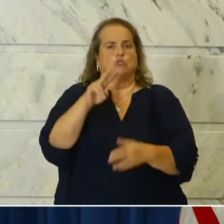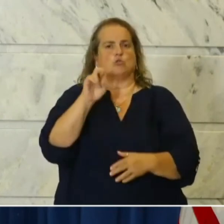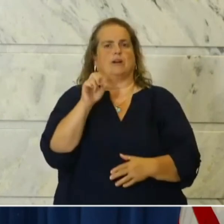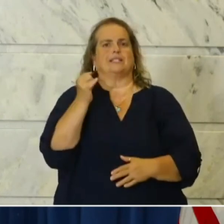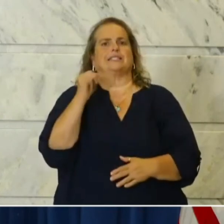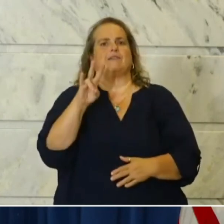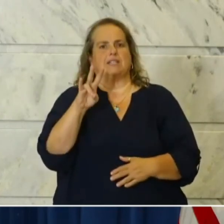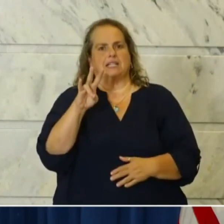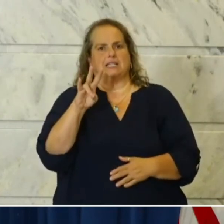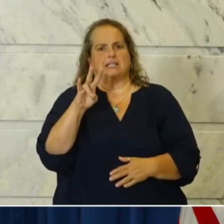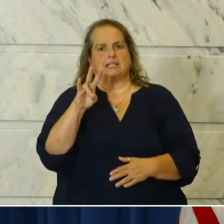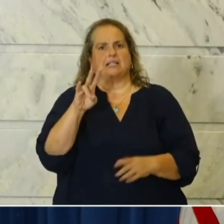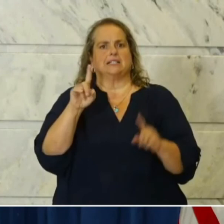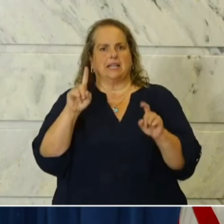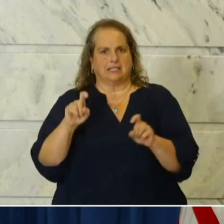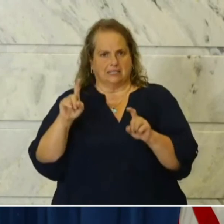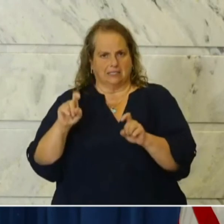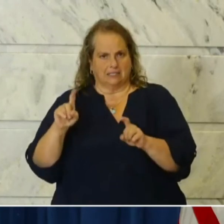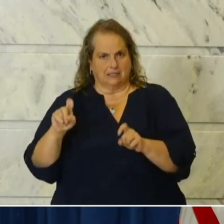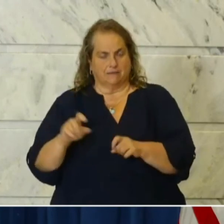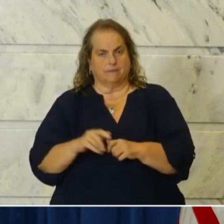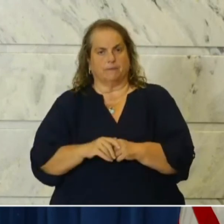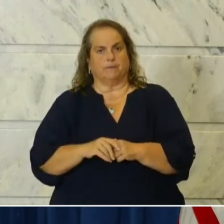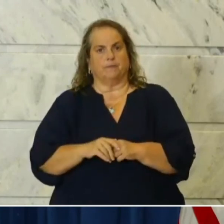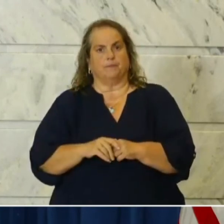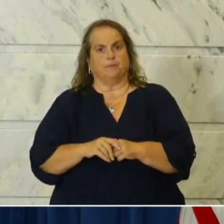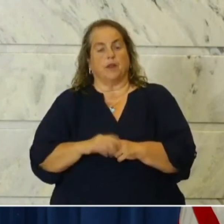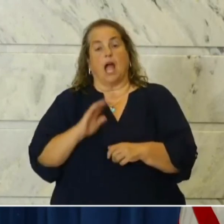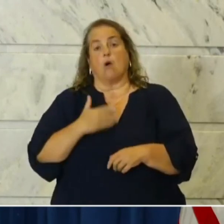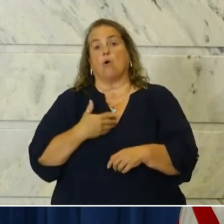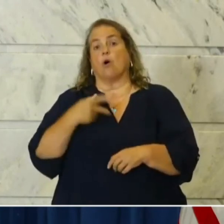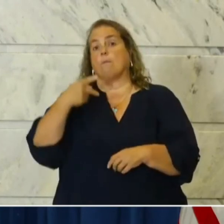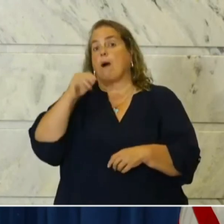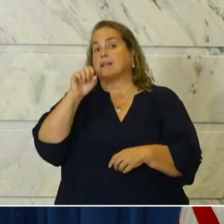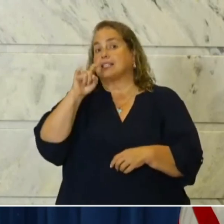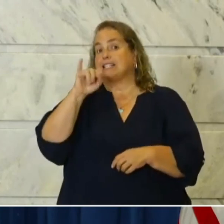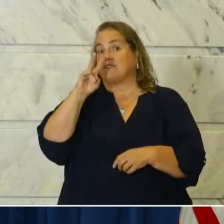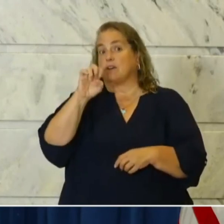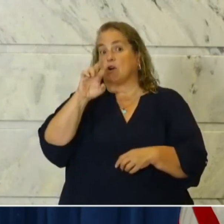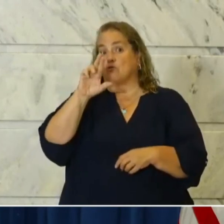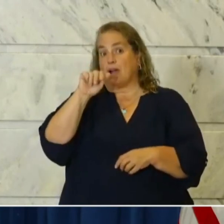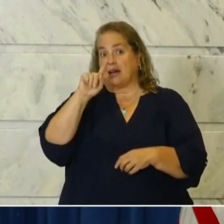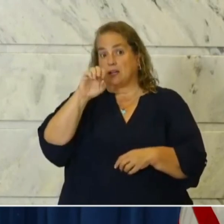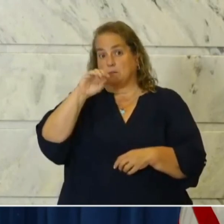11,217 tests. Our positivity rate today is